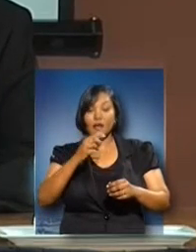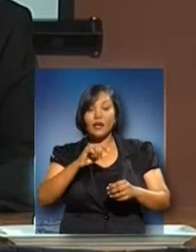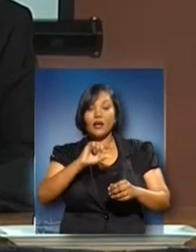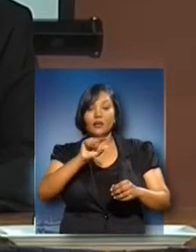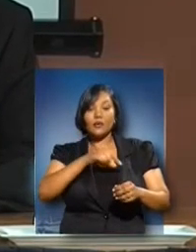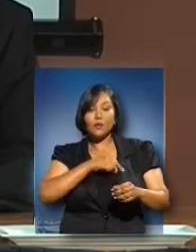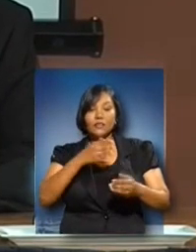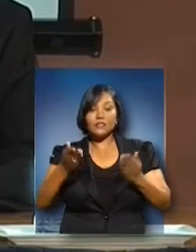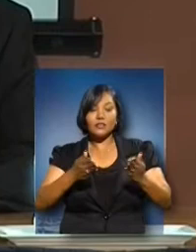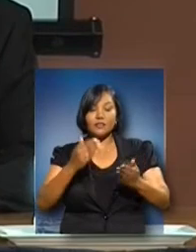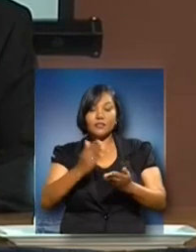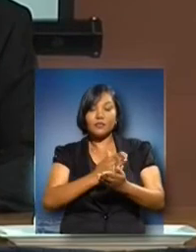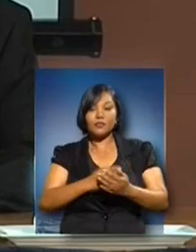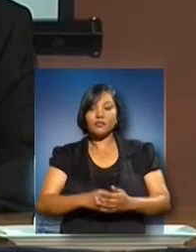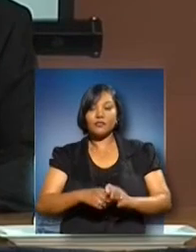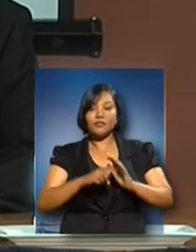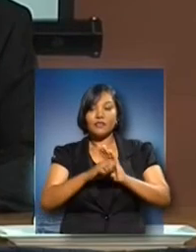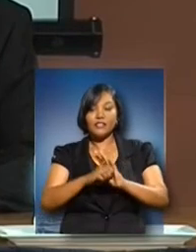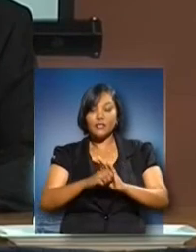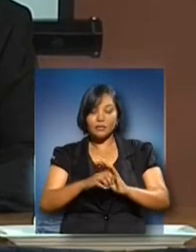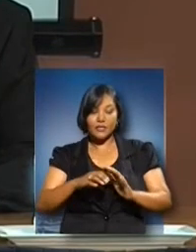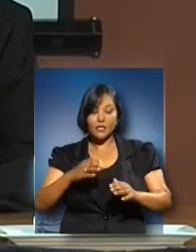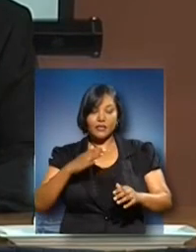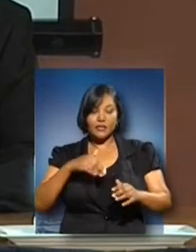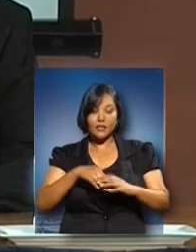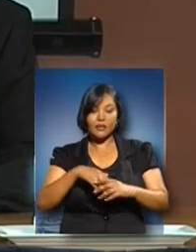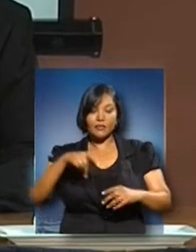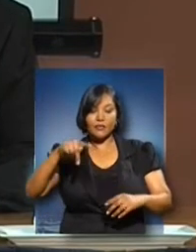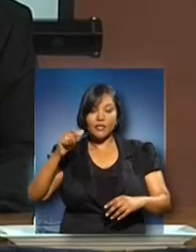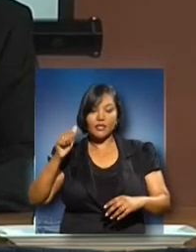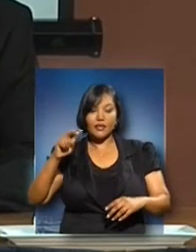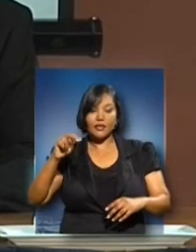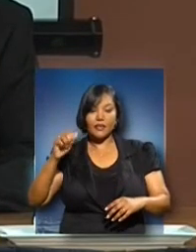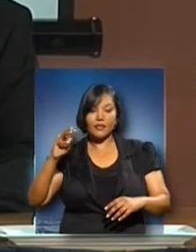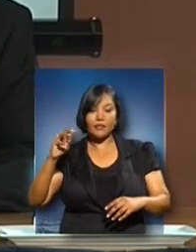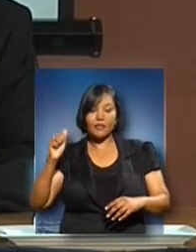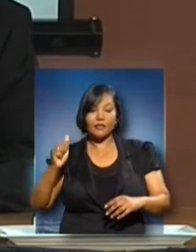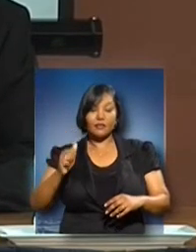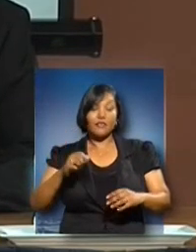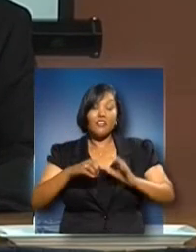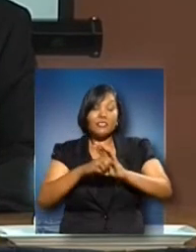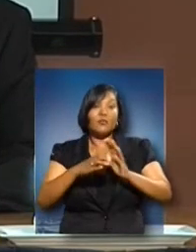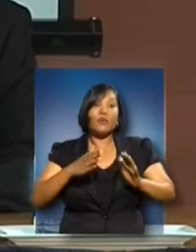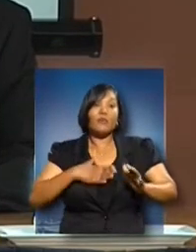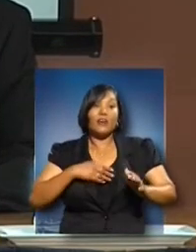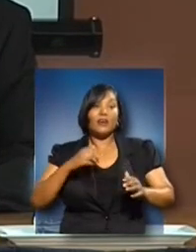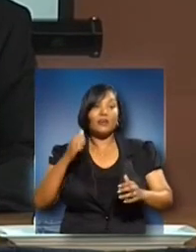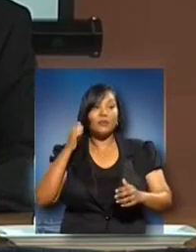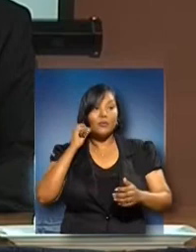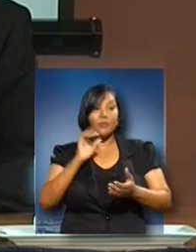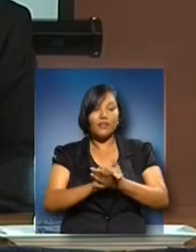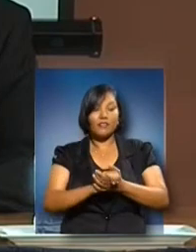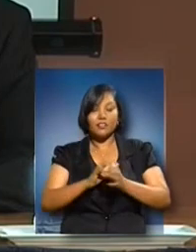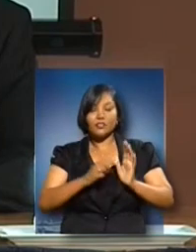users. For example, in Panama, I will put one example. My wife.